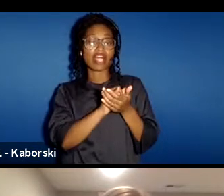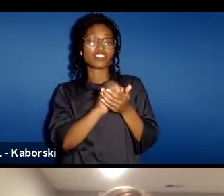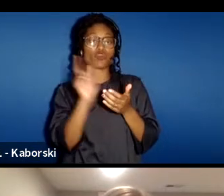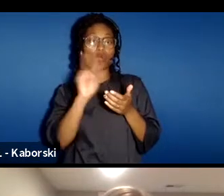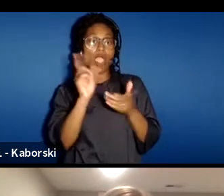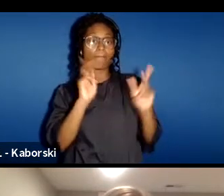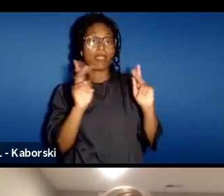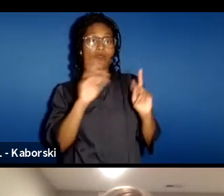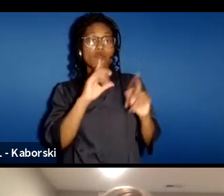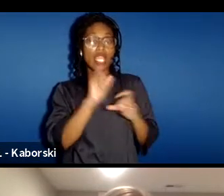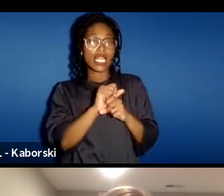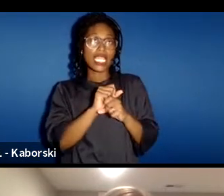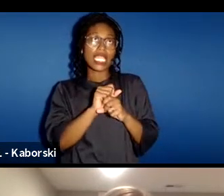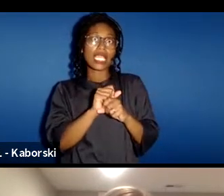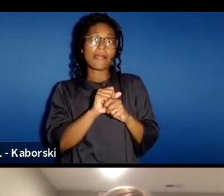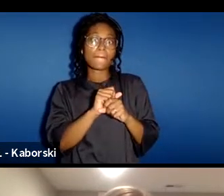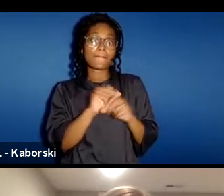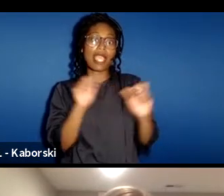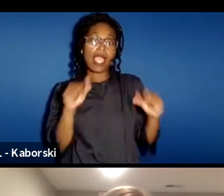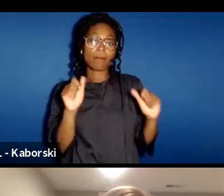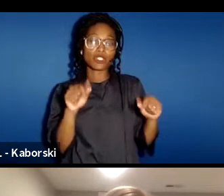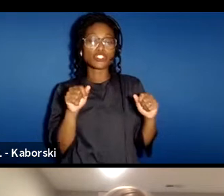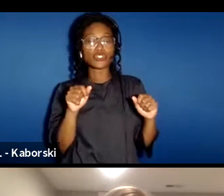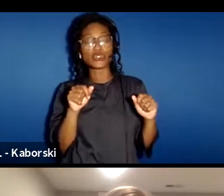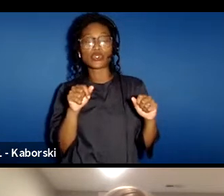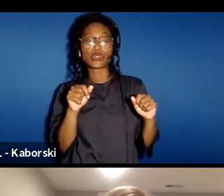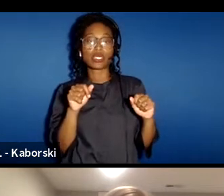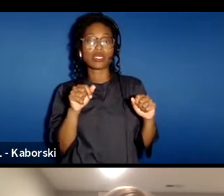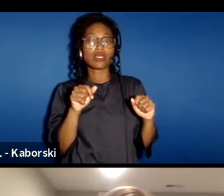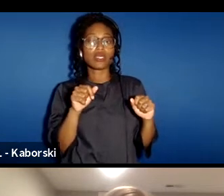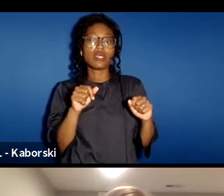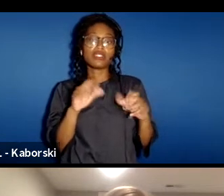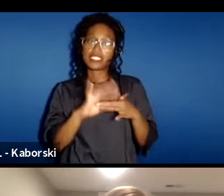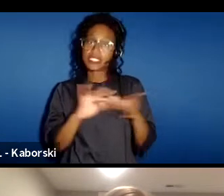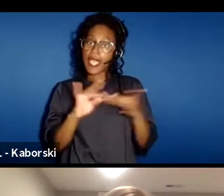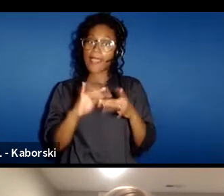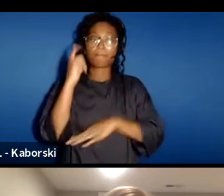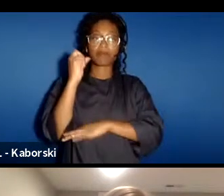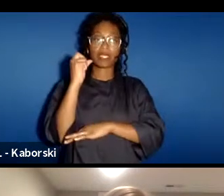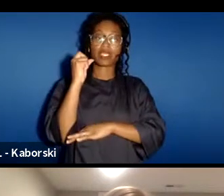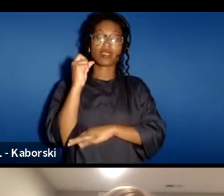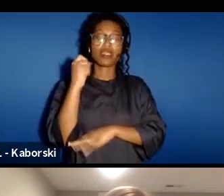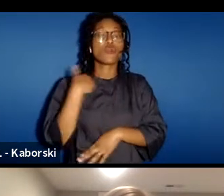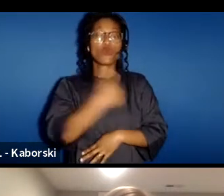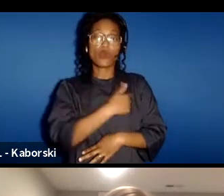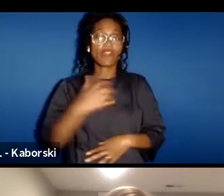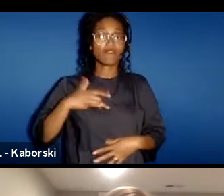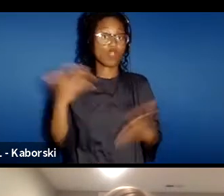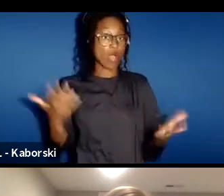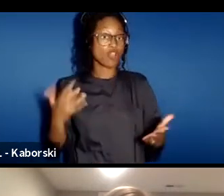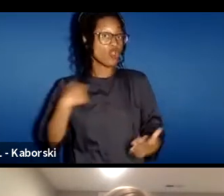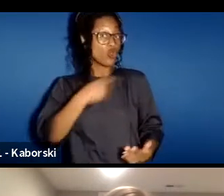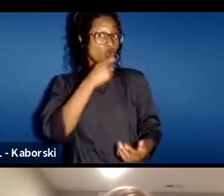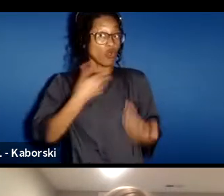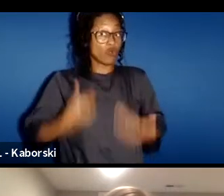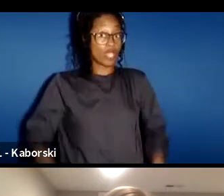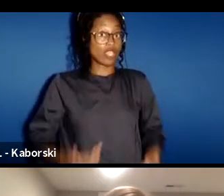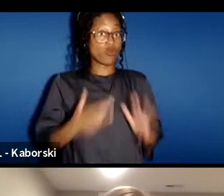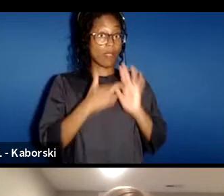people are being able to kind of put their foot in the sand and say, hey, listen, this is who we are as a